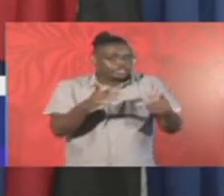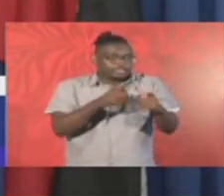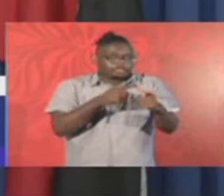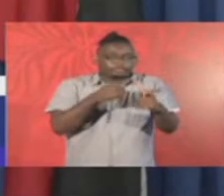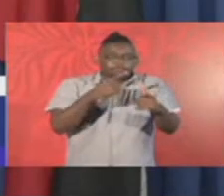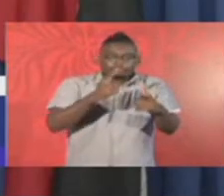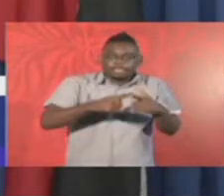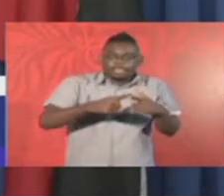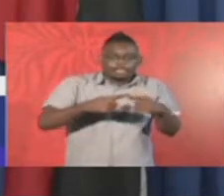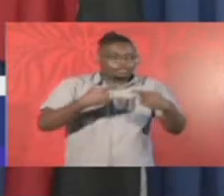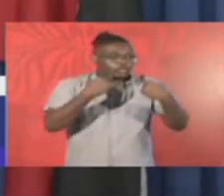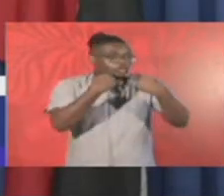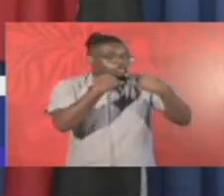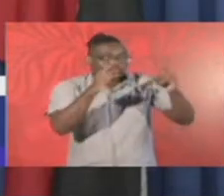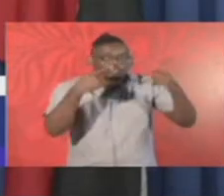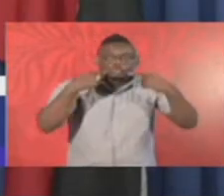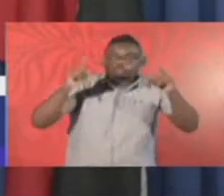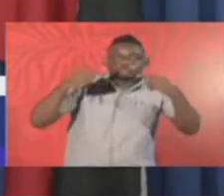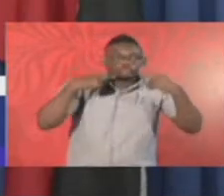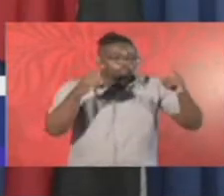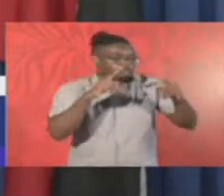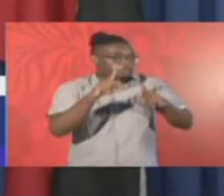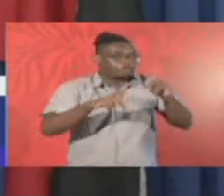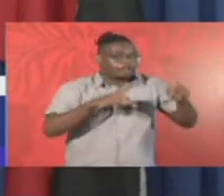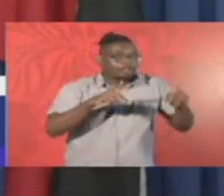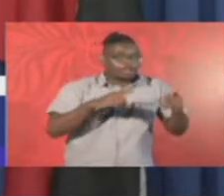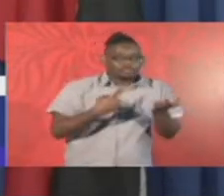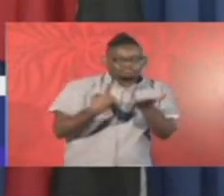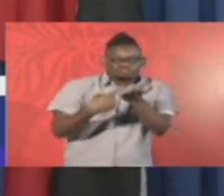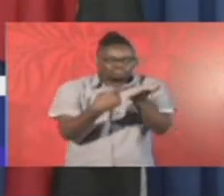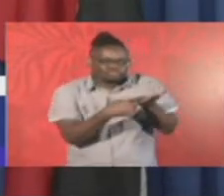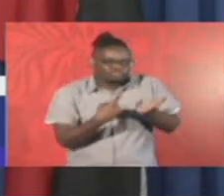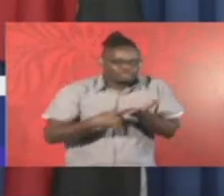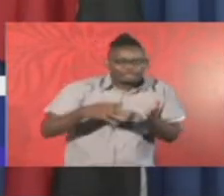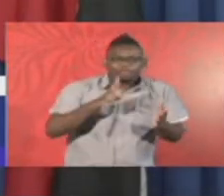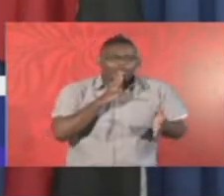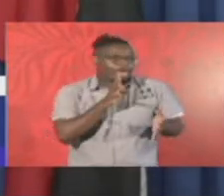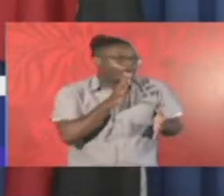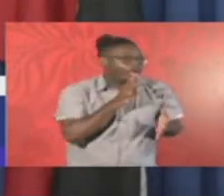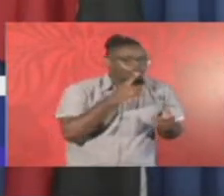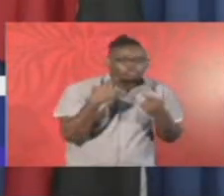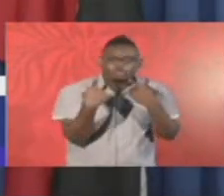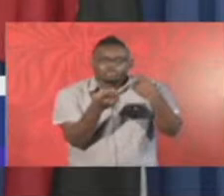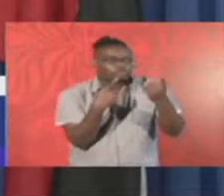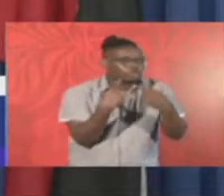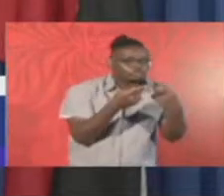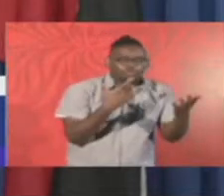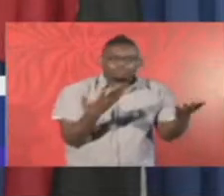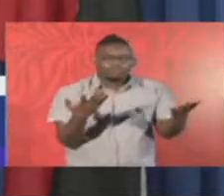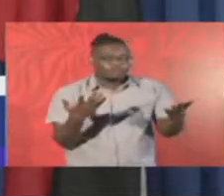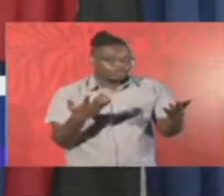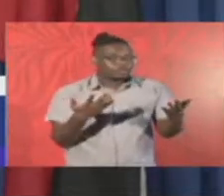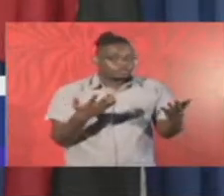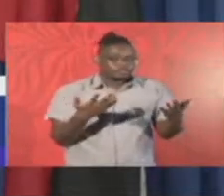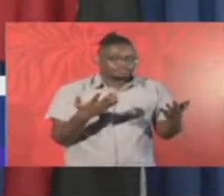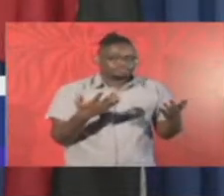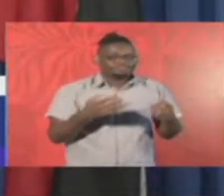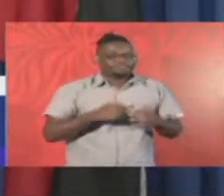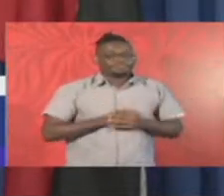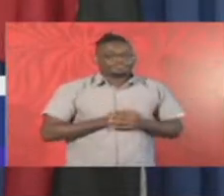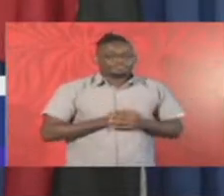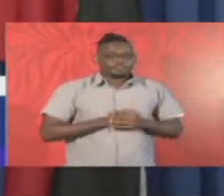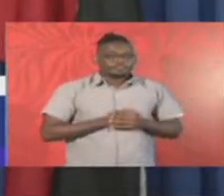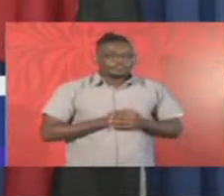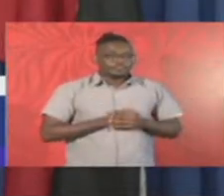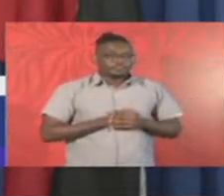carnival. It took us 2 weeks of discussion about that. But if that enthusiasm, even a significant portion